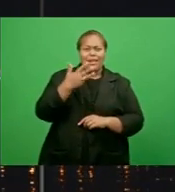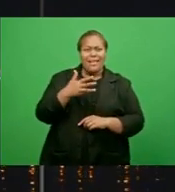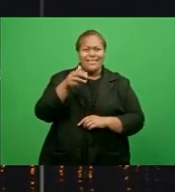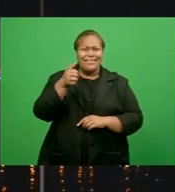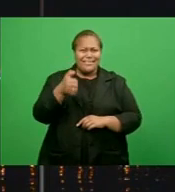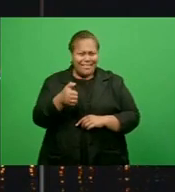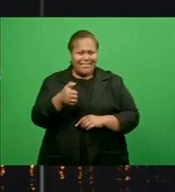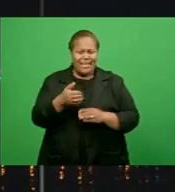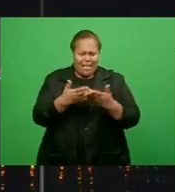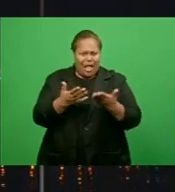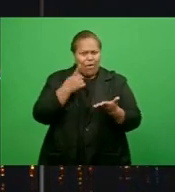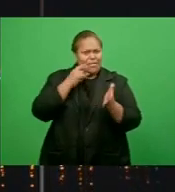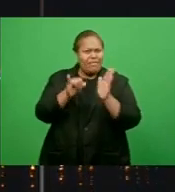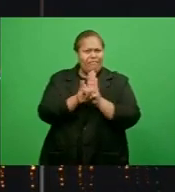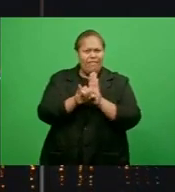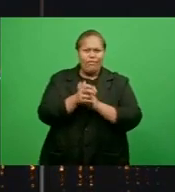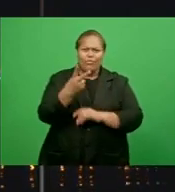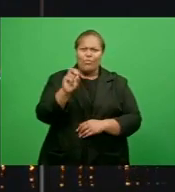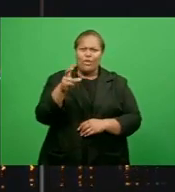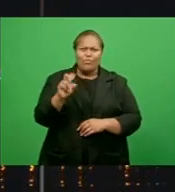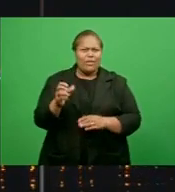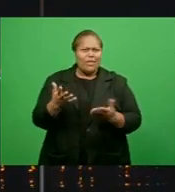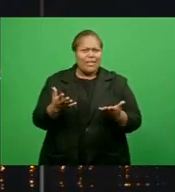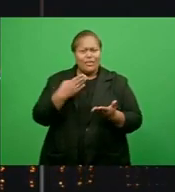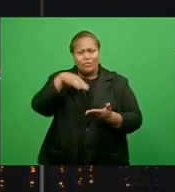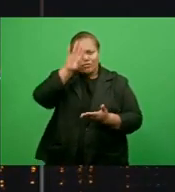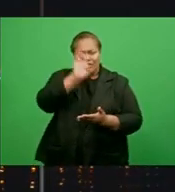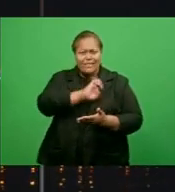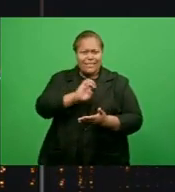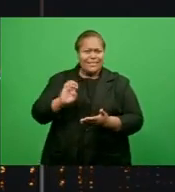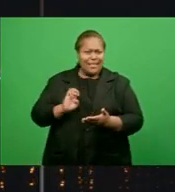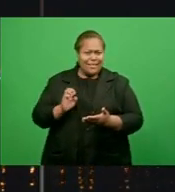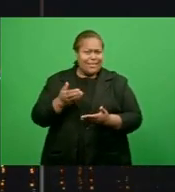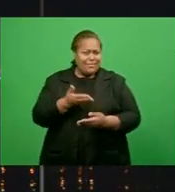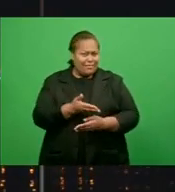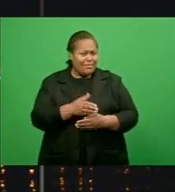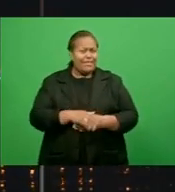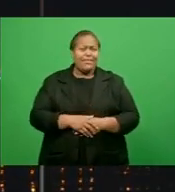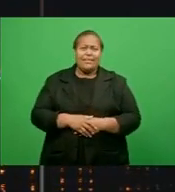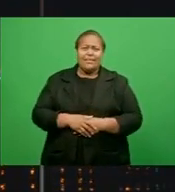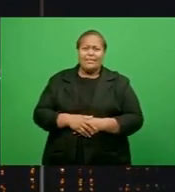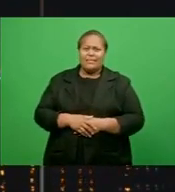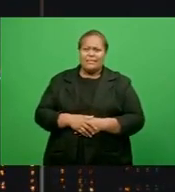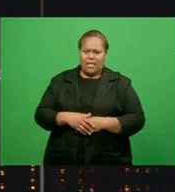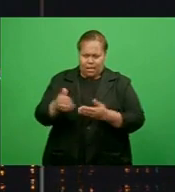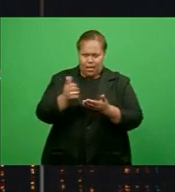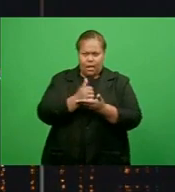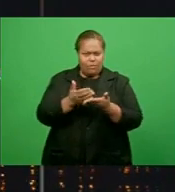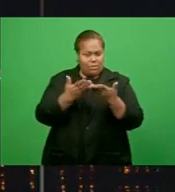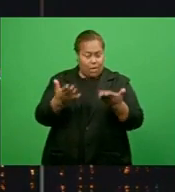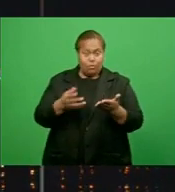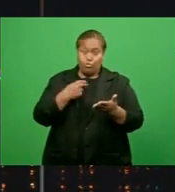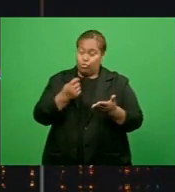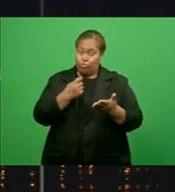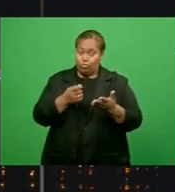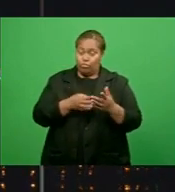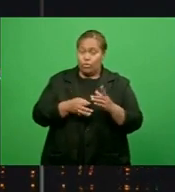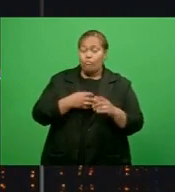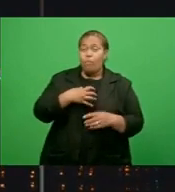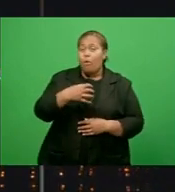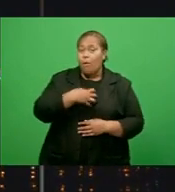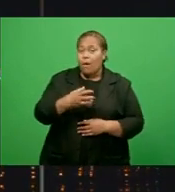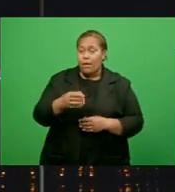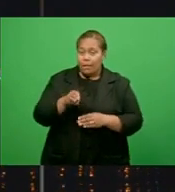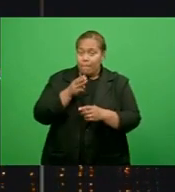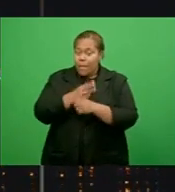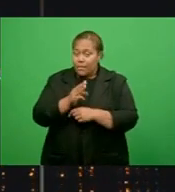have been recorded for 2020. Chief Executive Belinda Chan says these numbers are expected to increase in coming months due